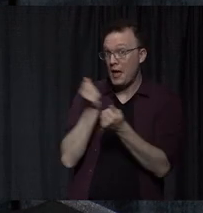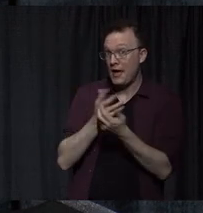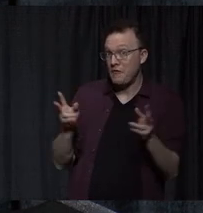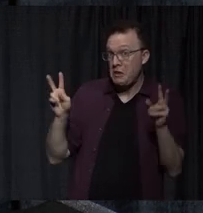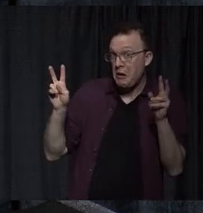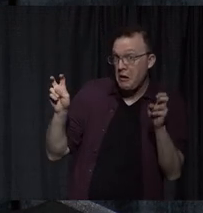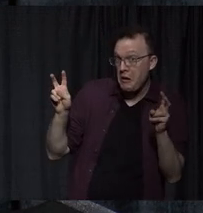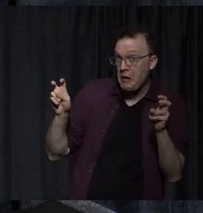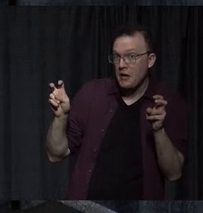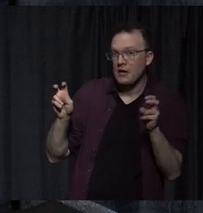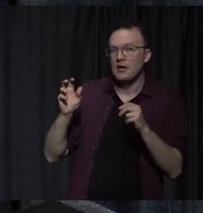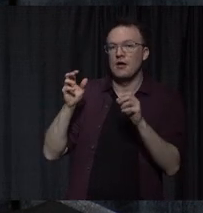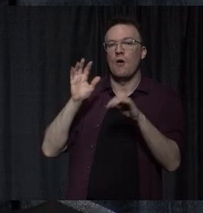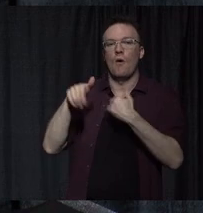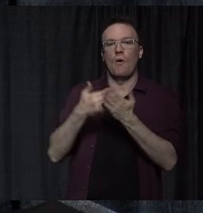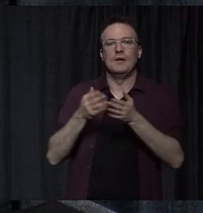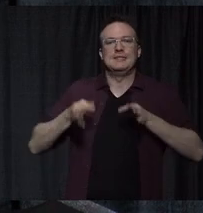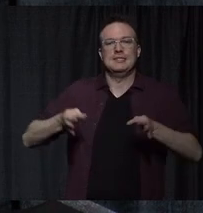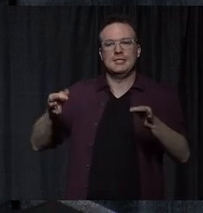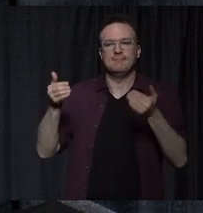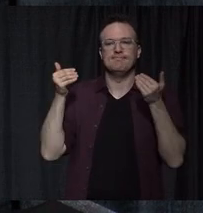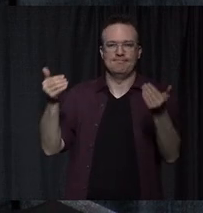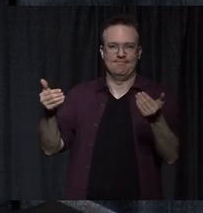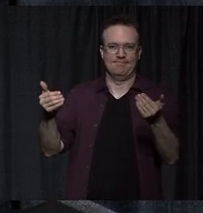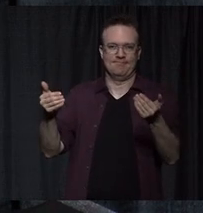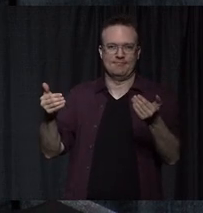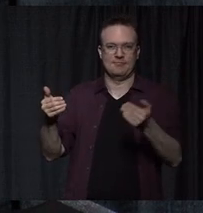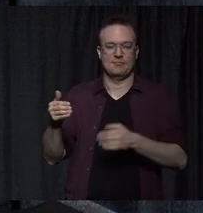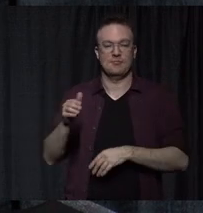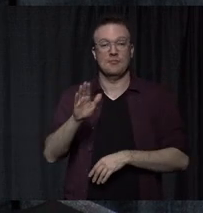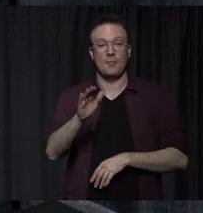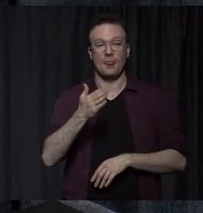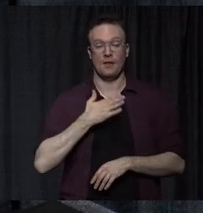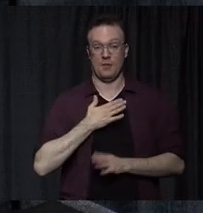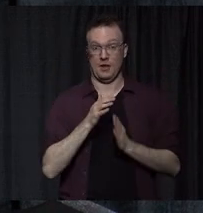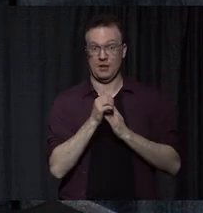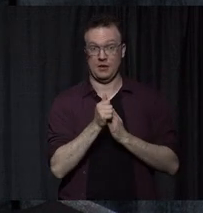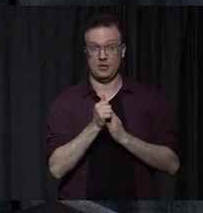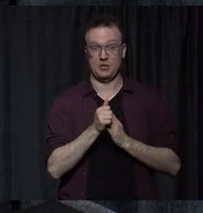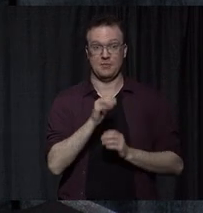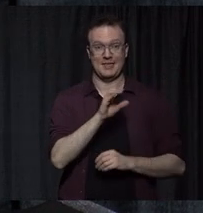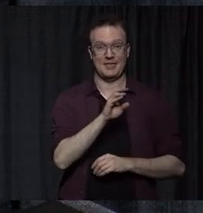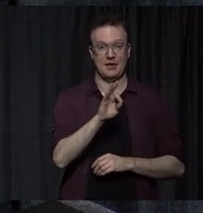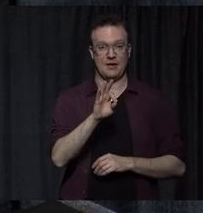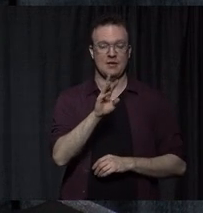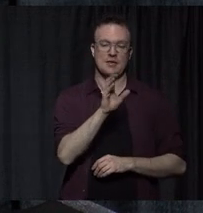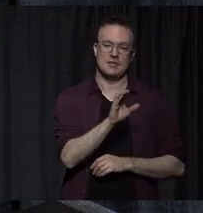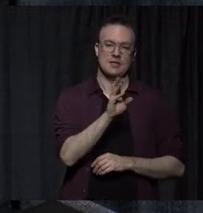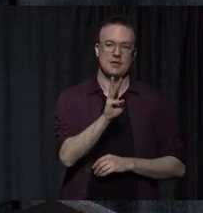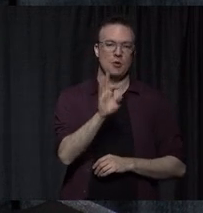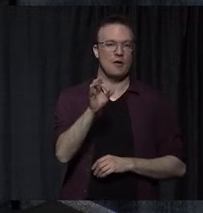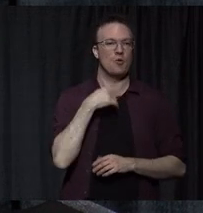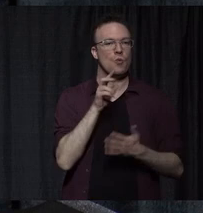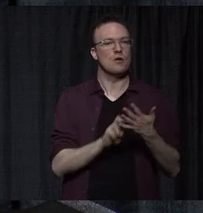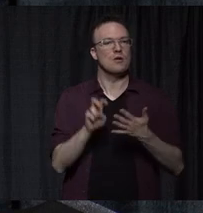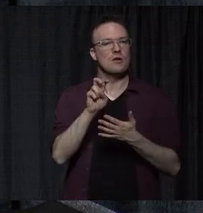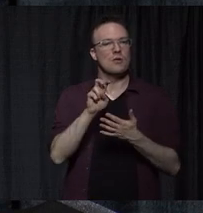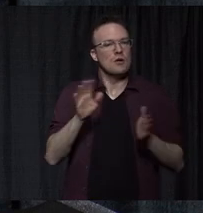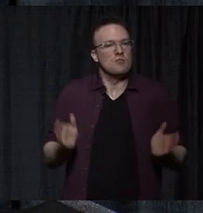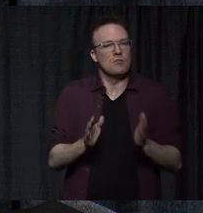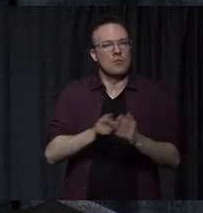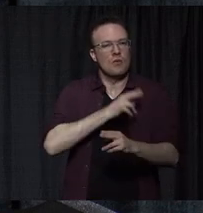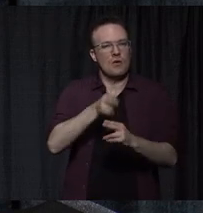and make all the decisions. In my own leadership and at the foundation, we promote what we call